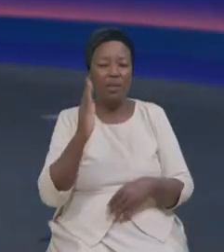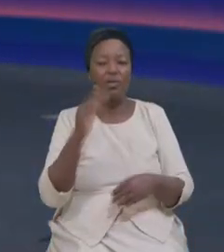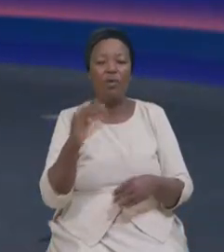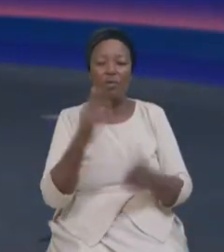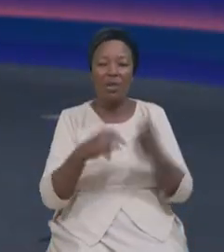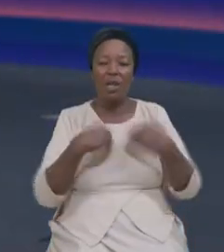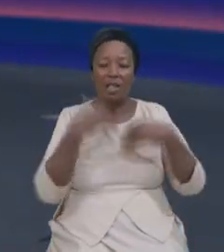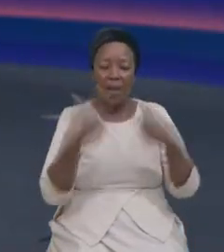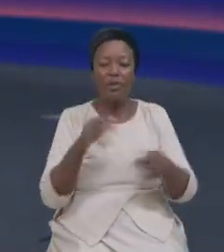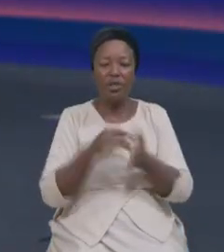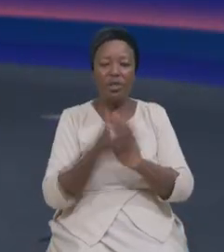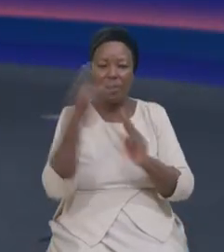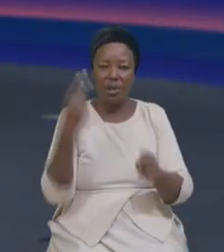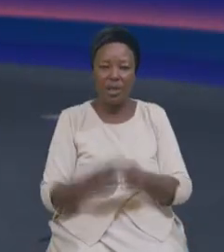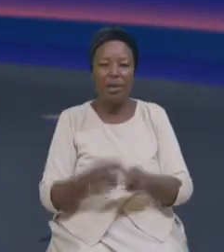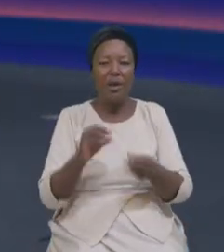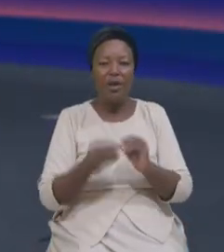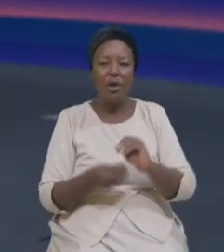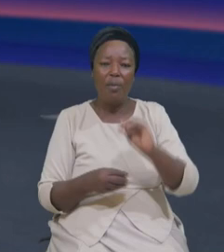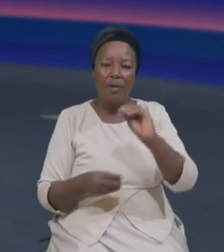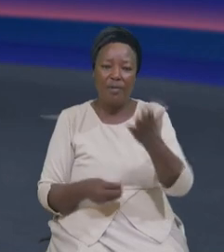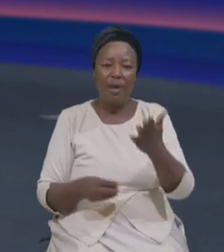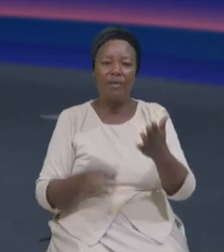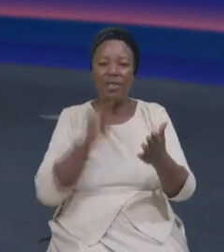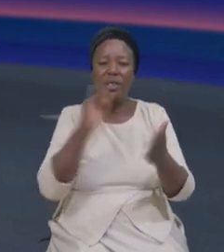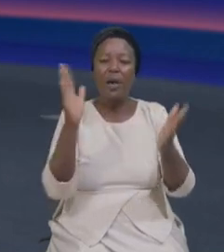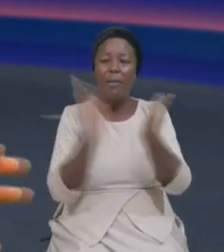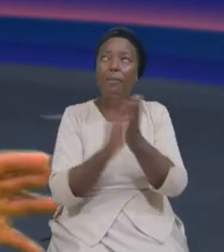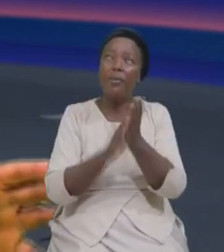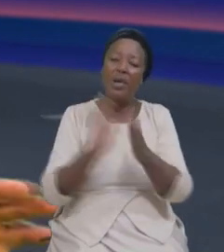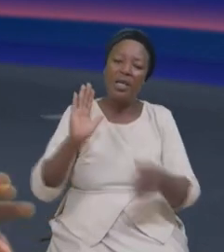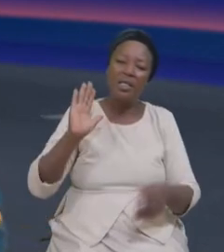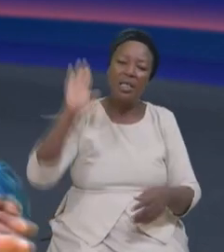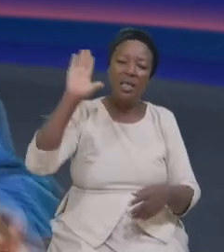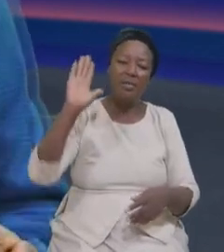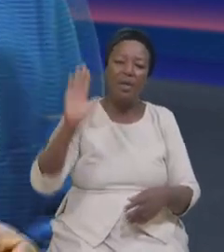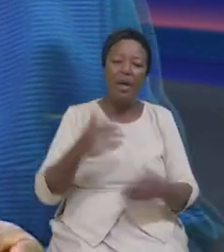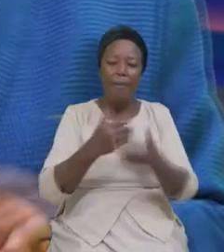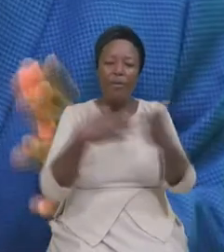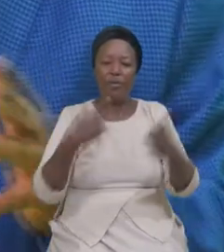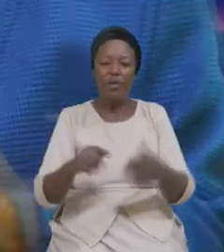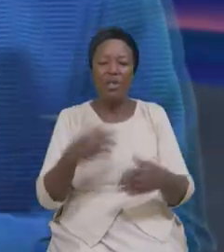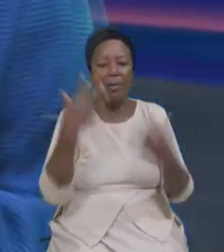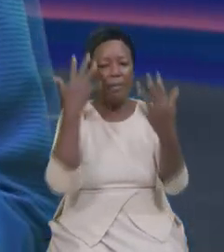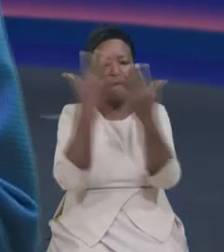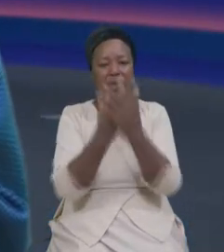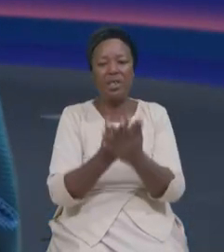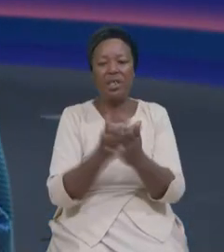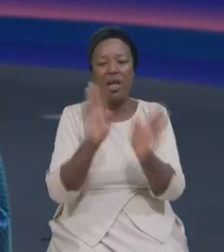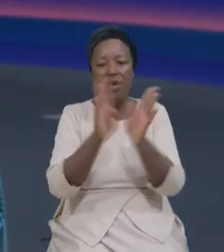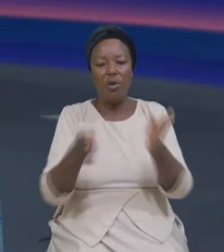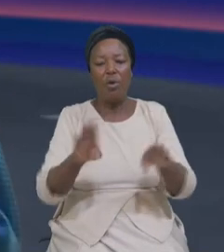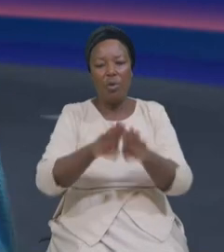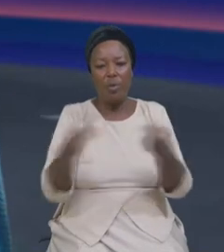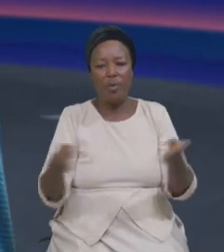five. Number five, praise him before the prison doors open. You remember Paul and